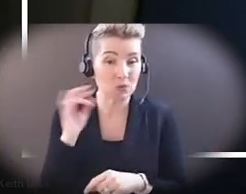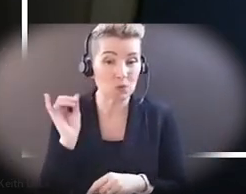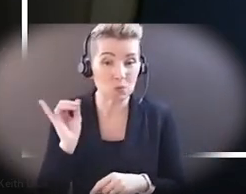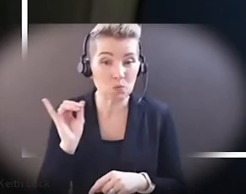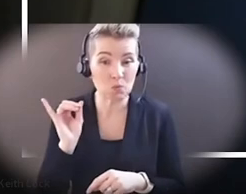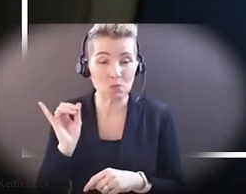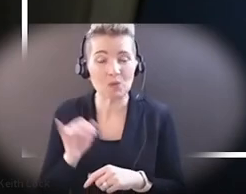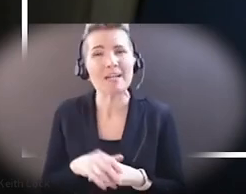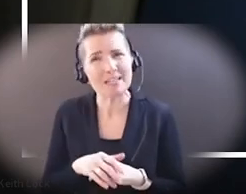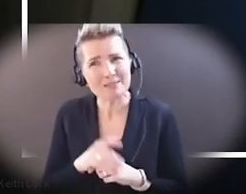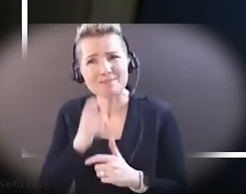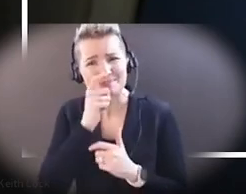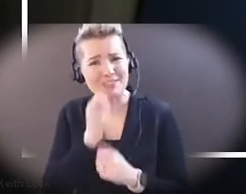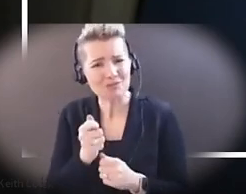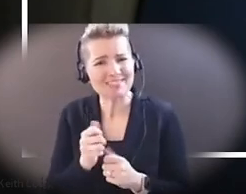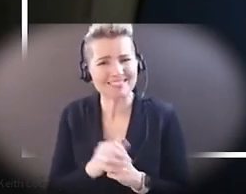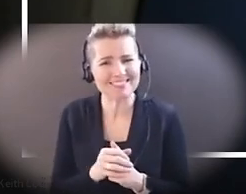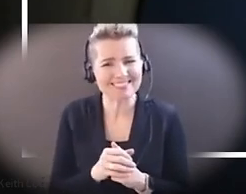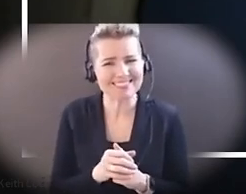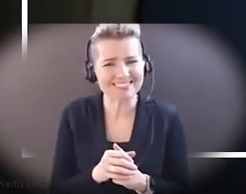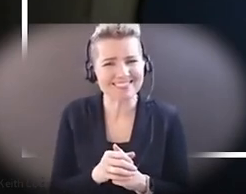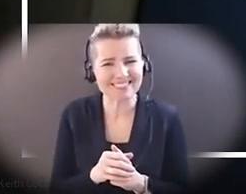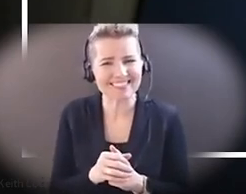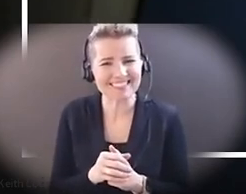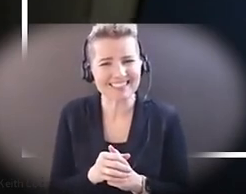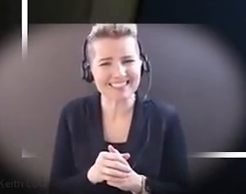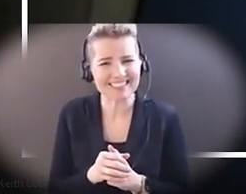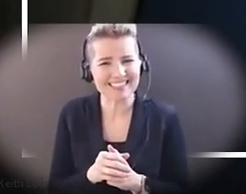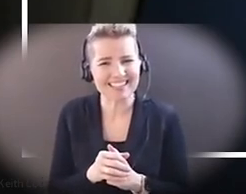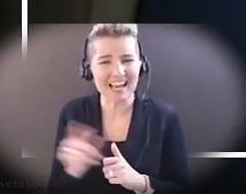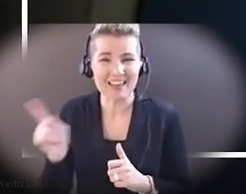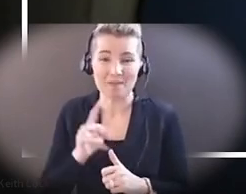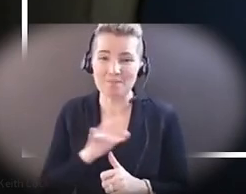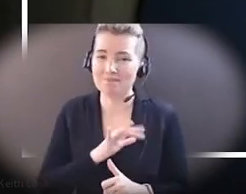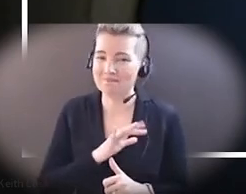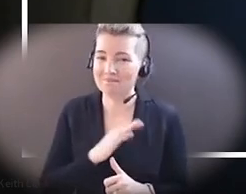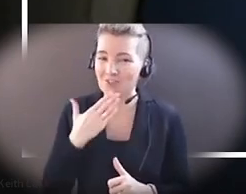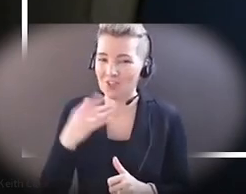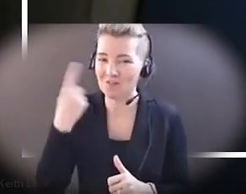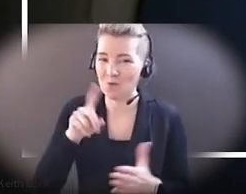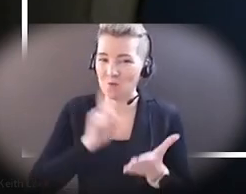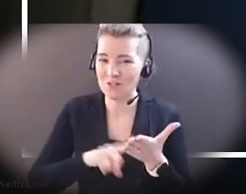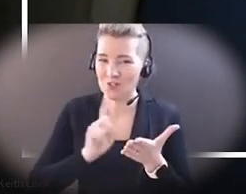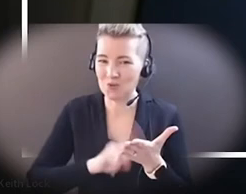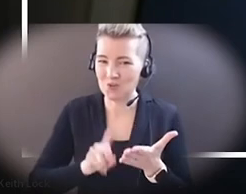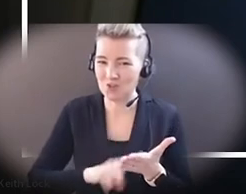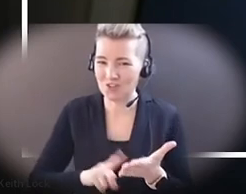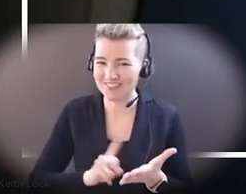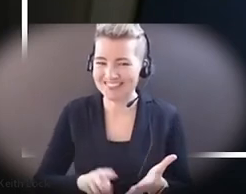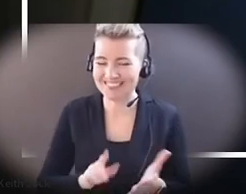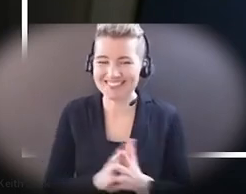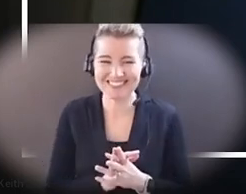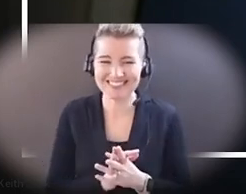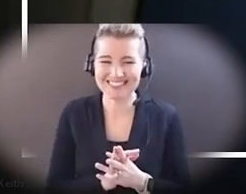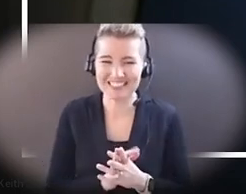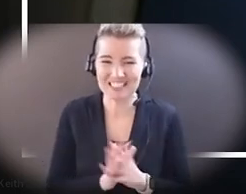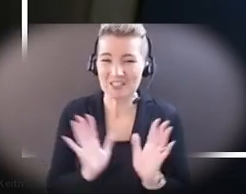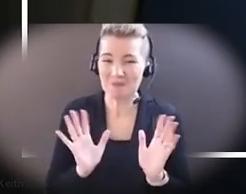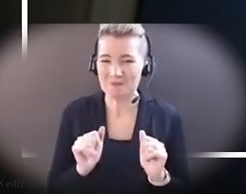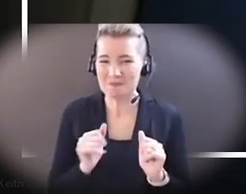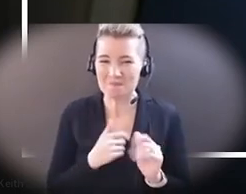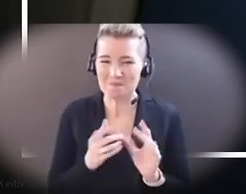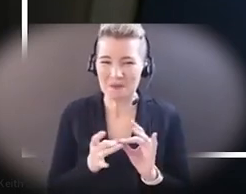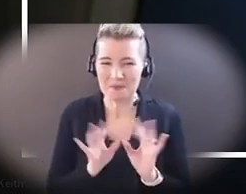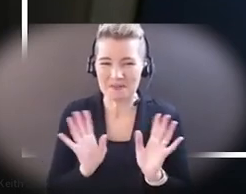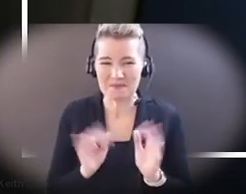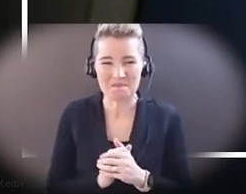that would be an interesting subject of research. I don't, that's about it for that as far as my